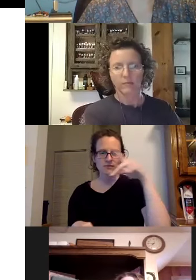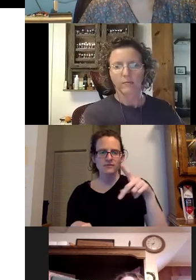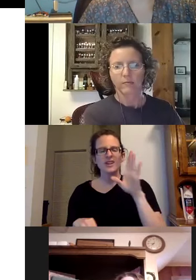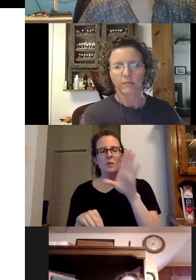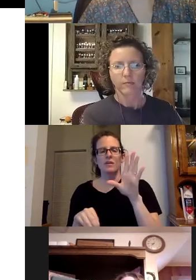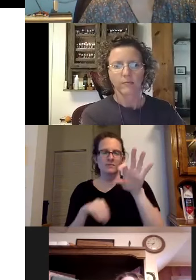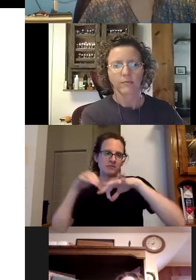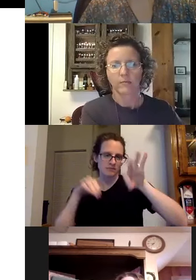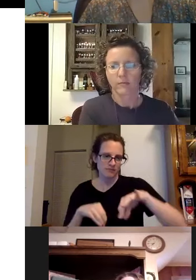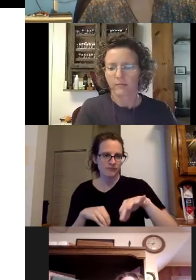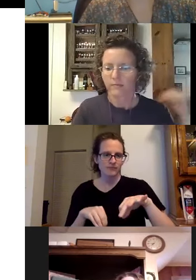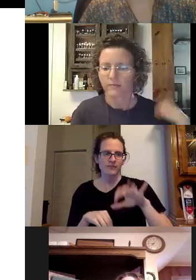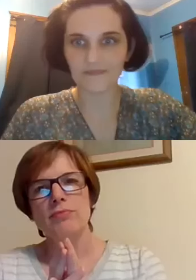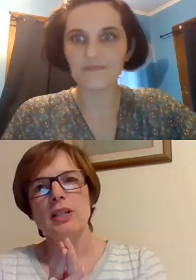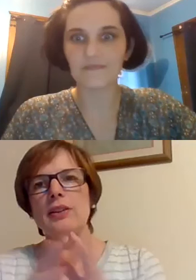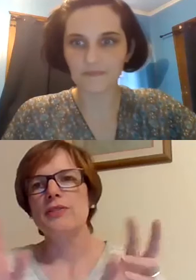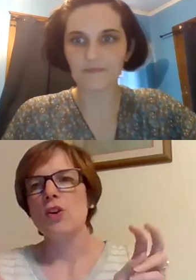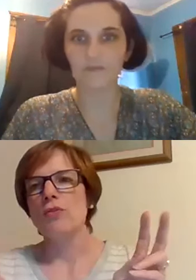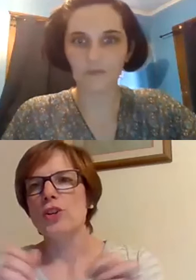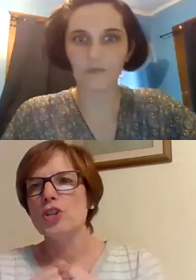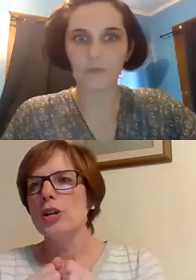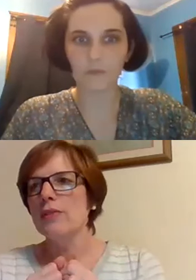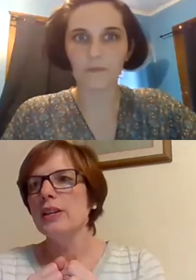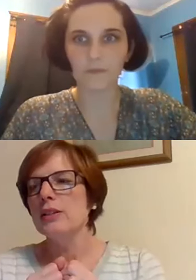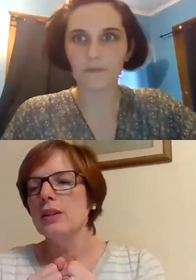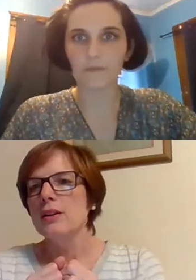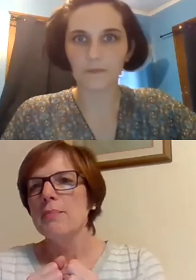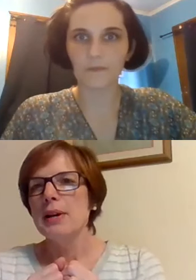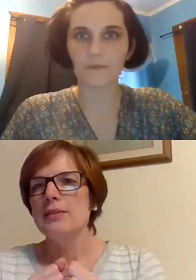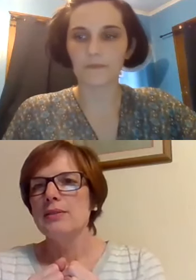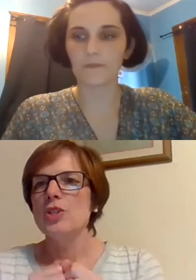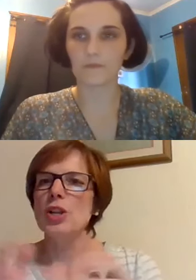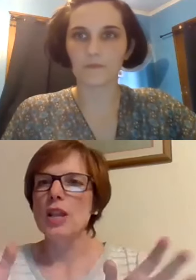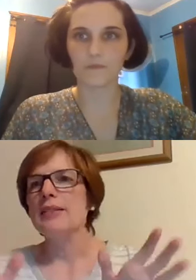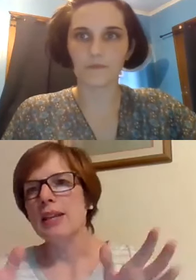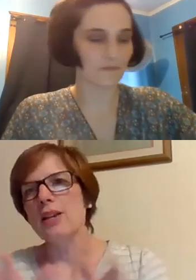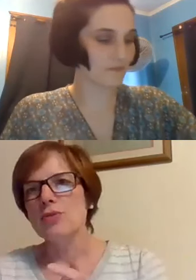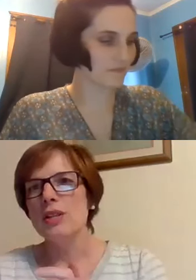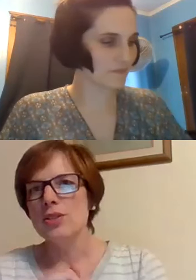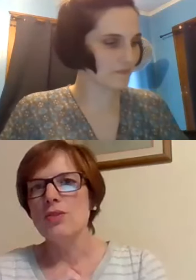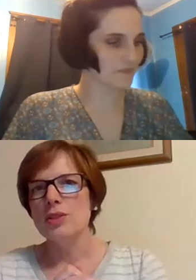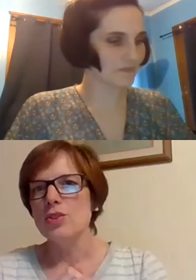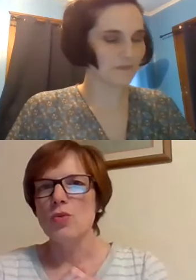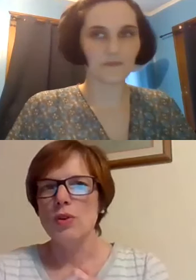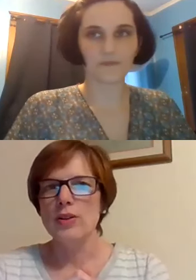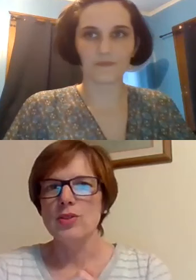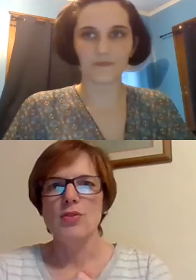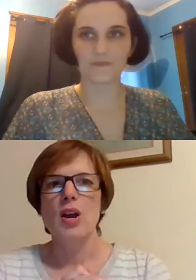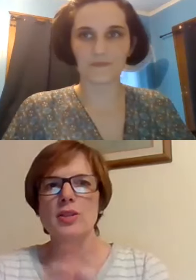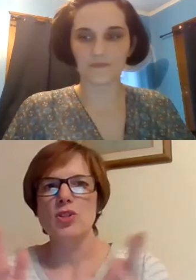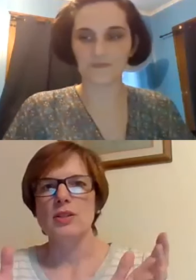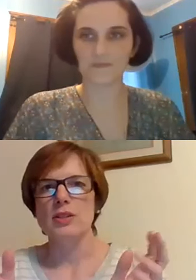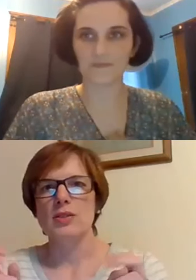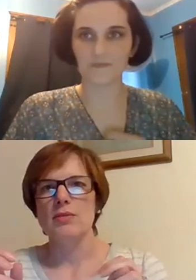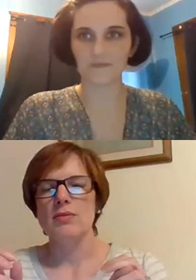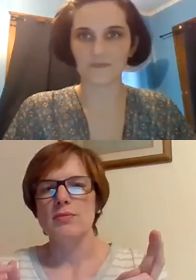you, you know, the Cliff Note version of it. But there's a lot that goes into essential oils that are